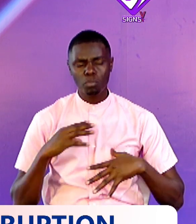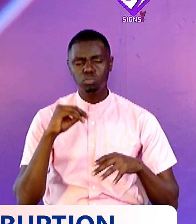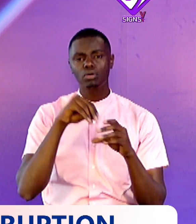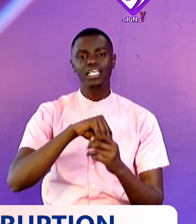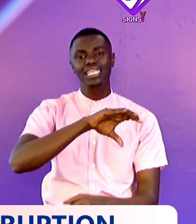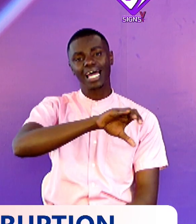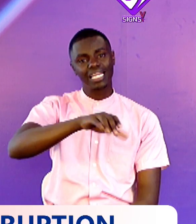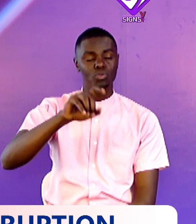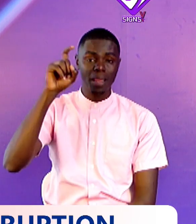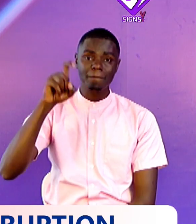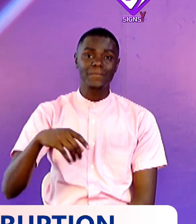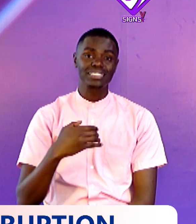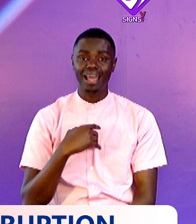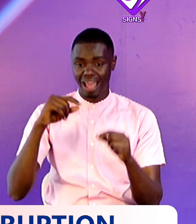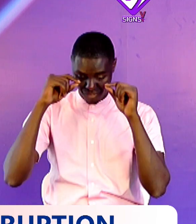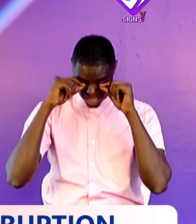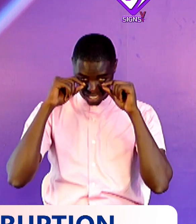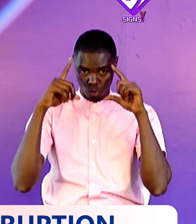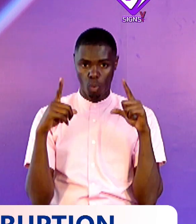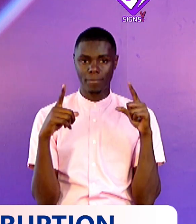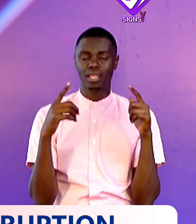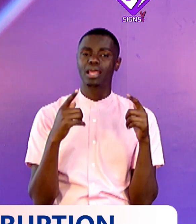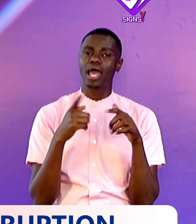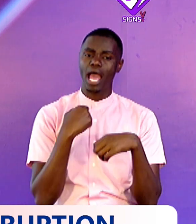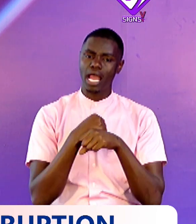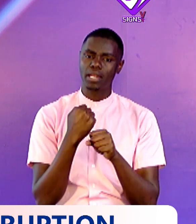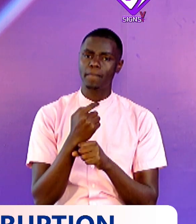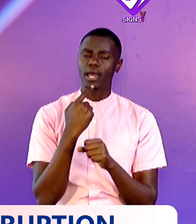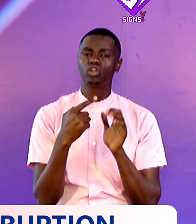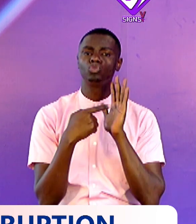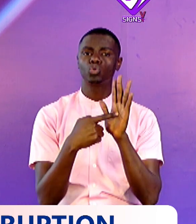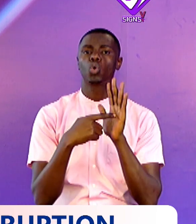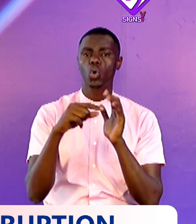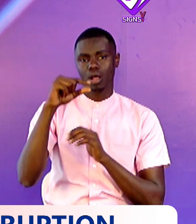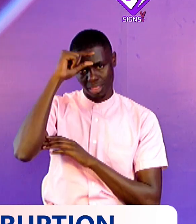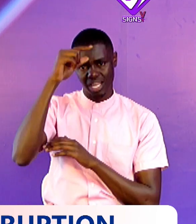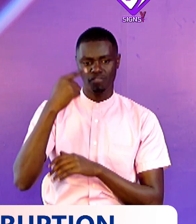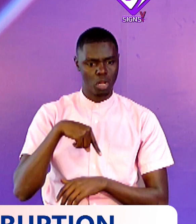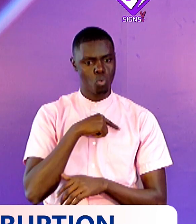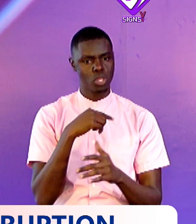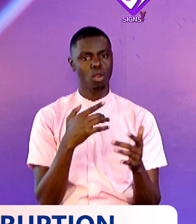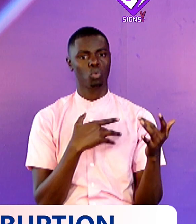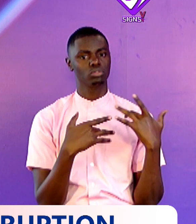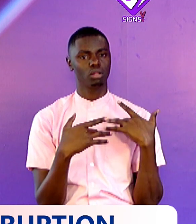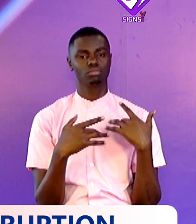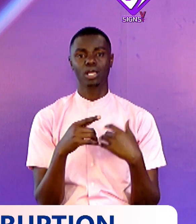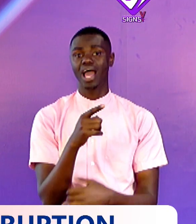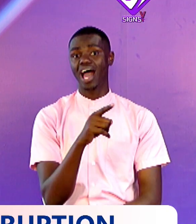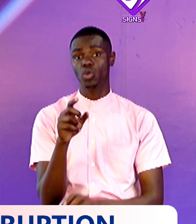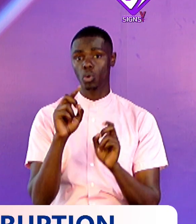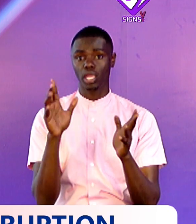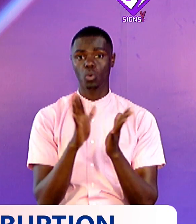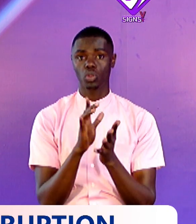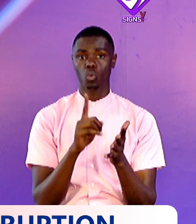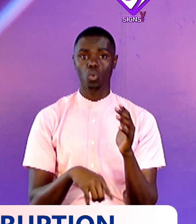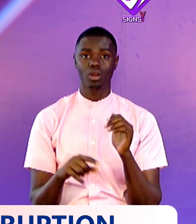county must have their eyes open and show the governor that we are concerned. So are you okay with what happened